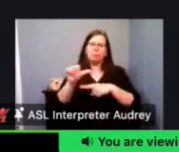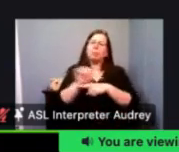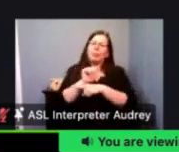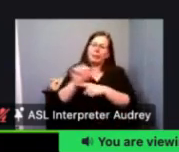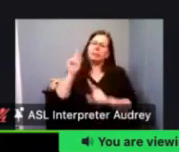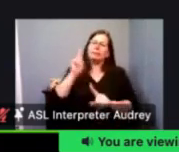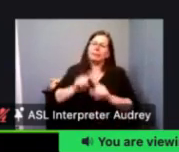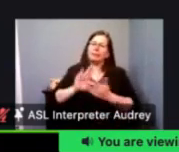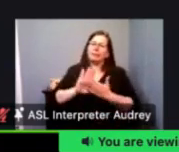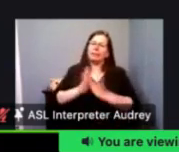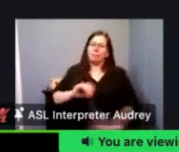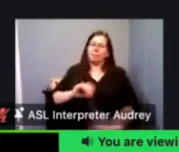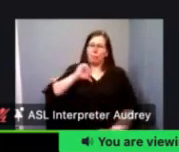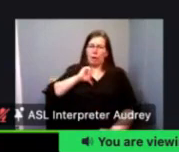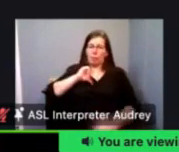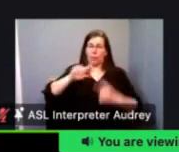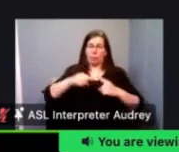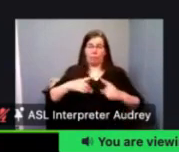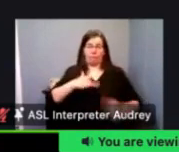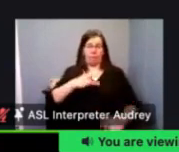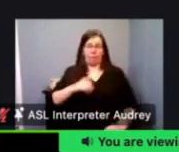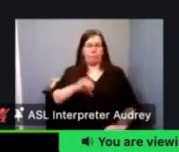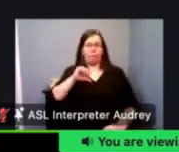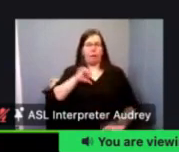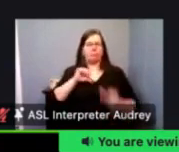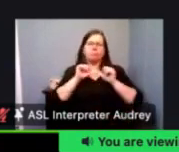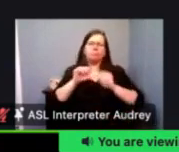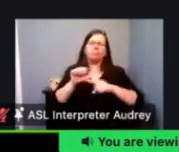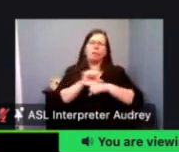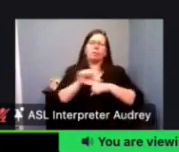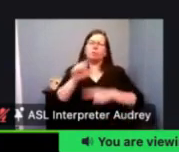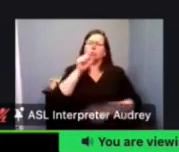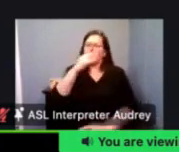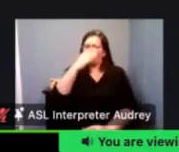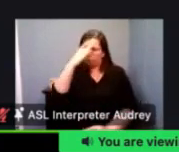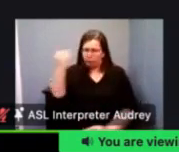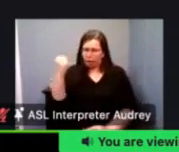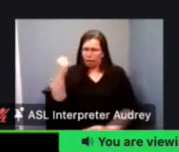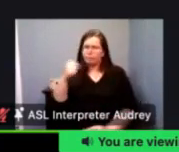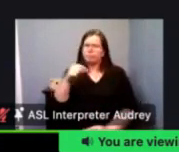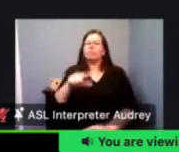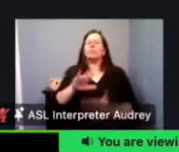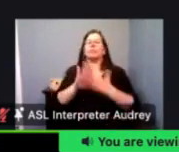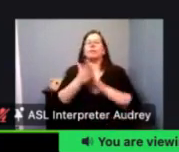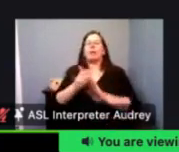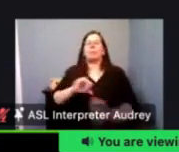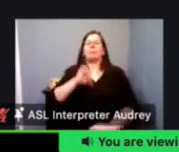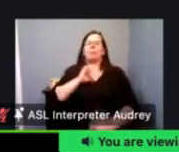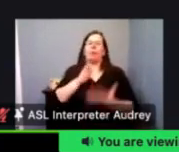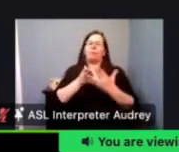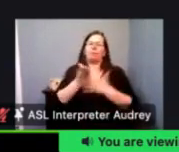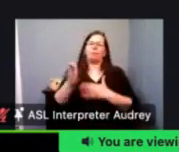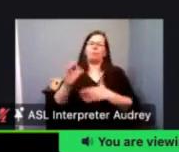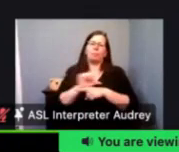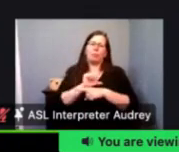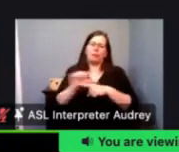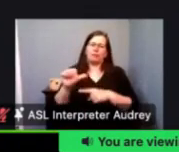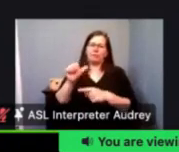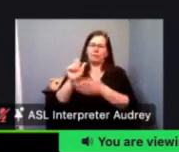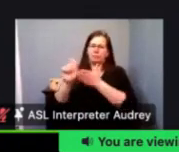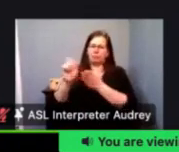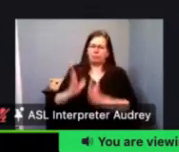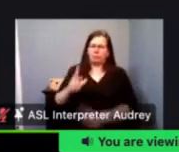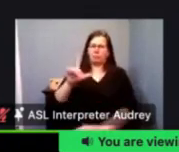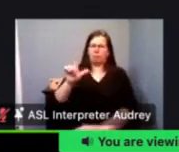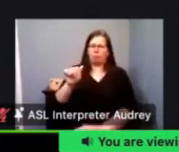get proud. And once you are proud, keep practicing so you won't forget. You get proud by practicing. Laura Hershey. Next